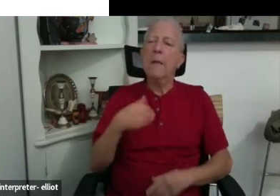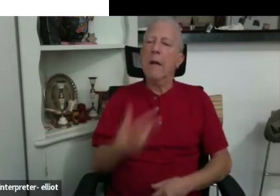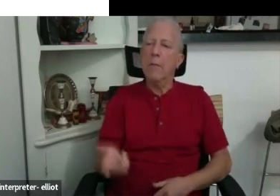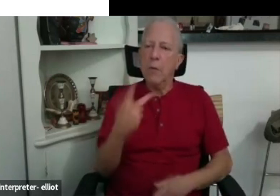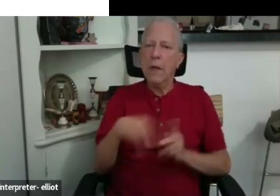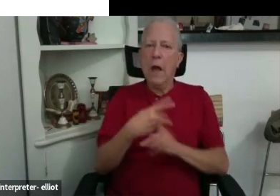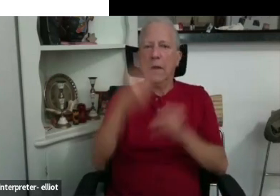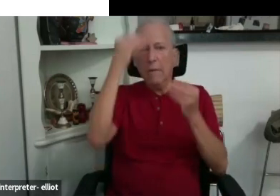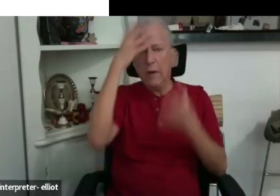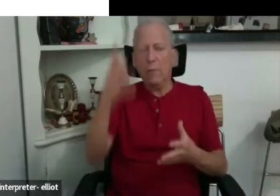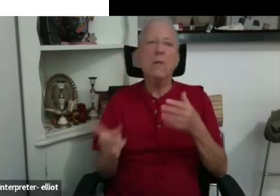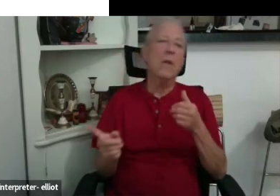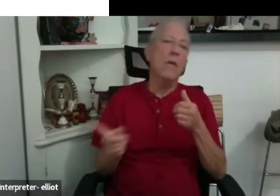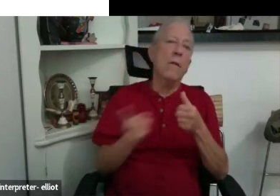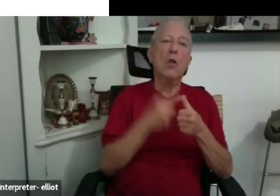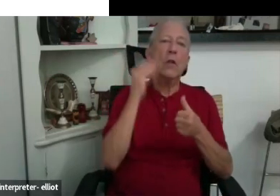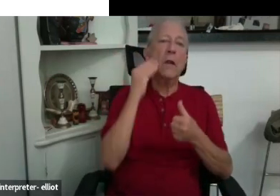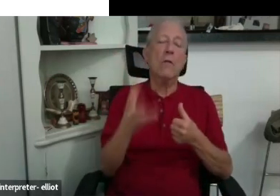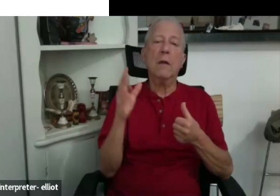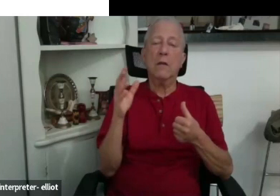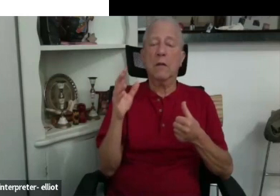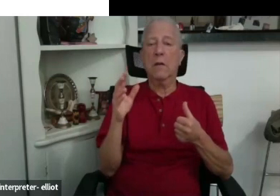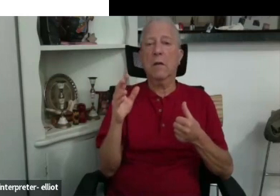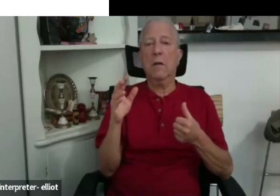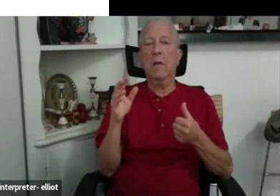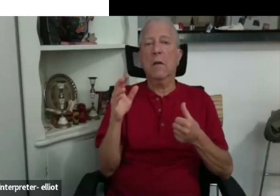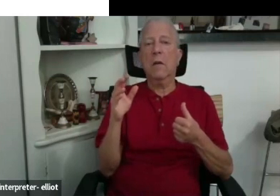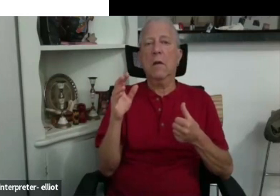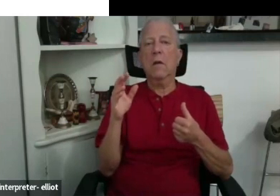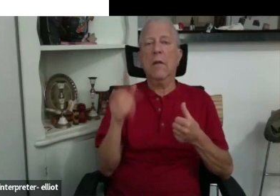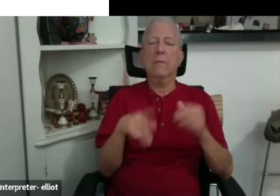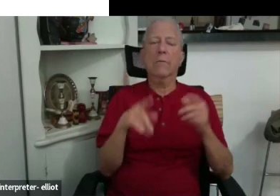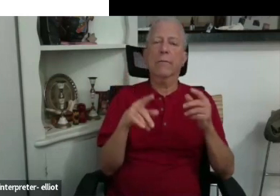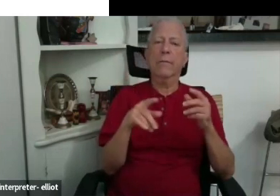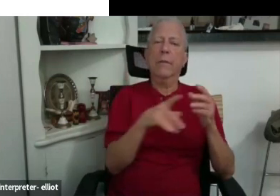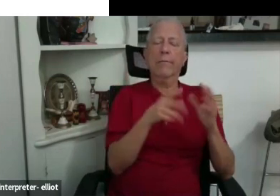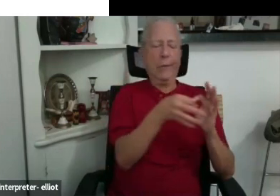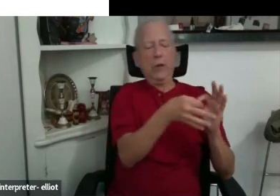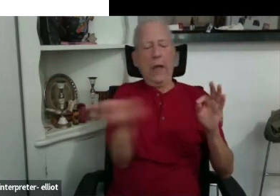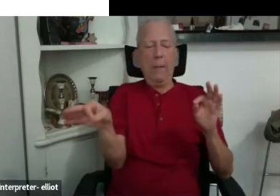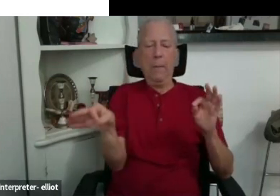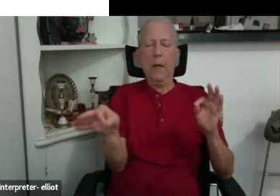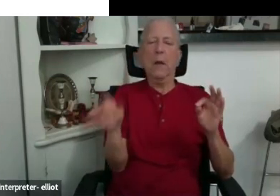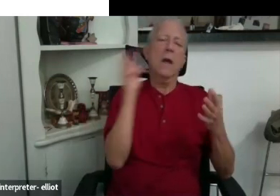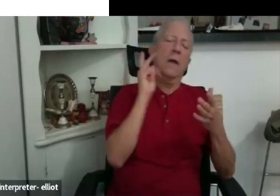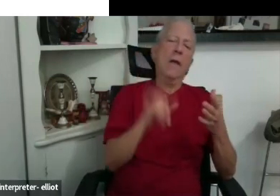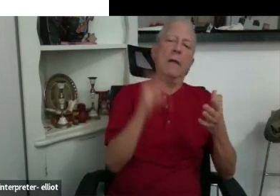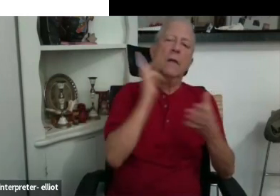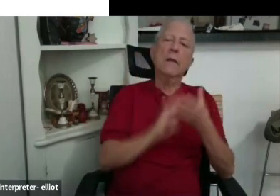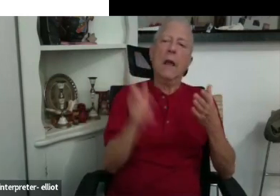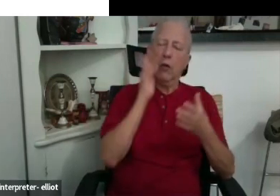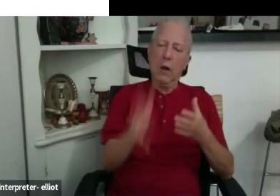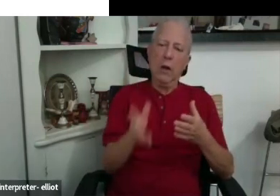So the first information is that there'll be a statement saying that the secretary will